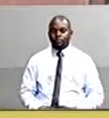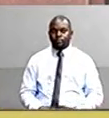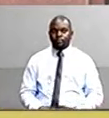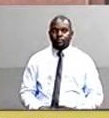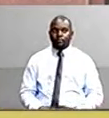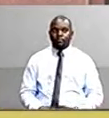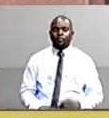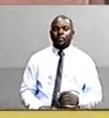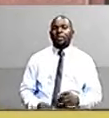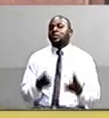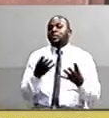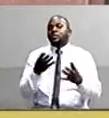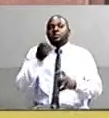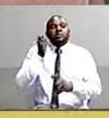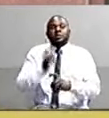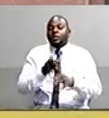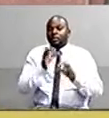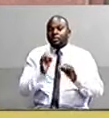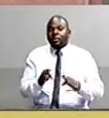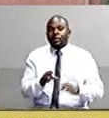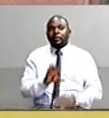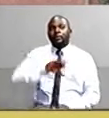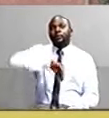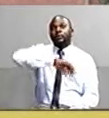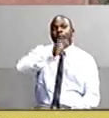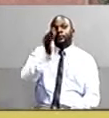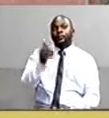not very difficult. It is not hilly.